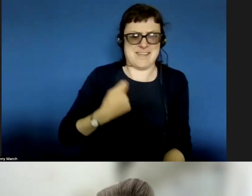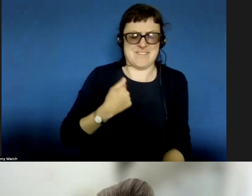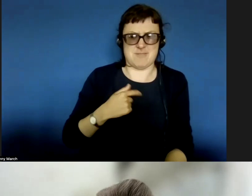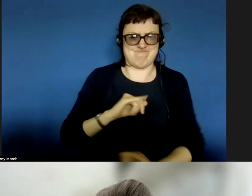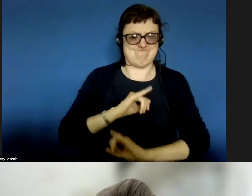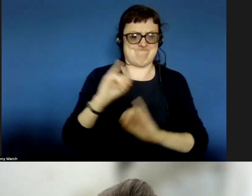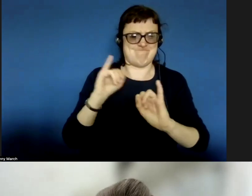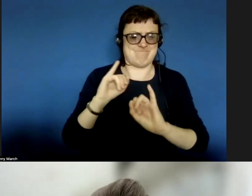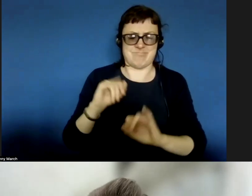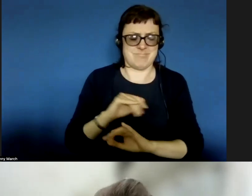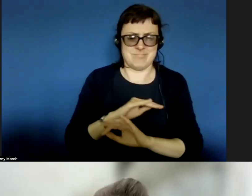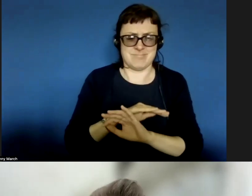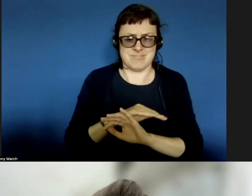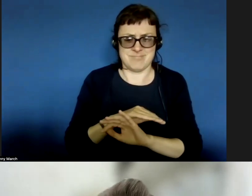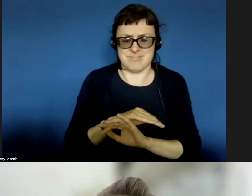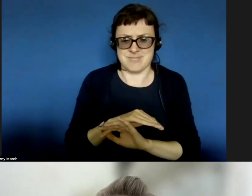anti